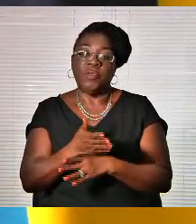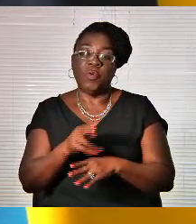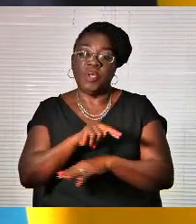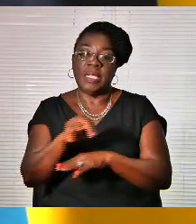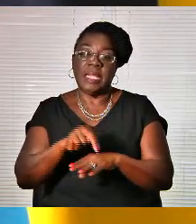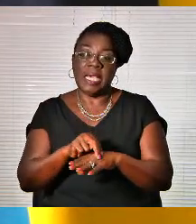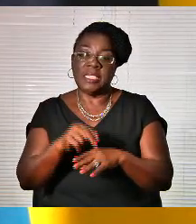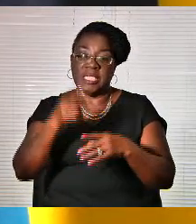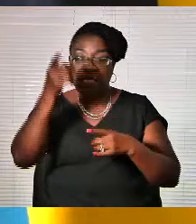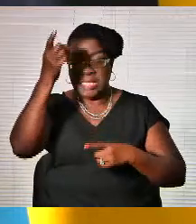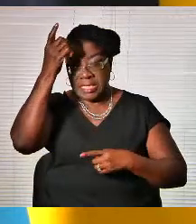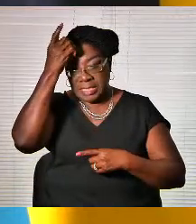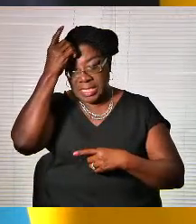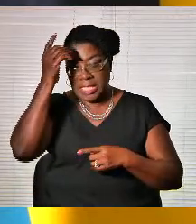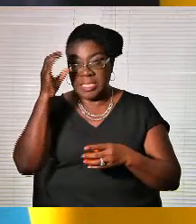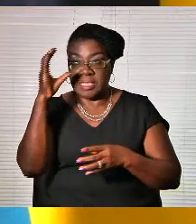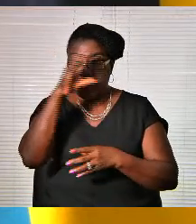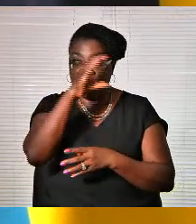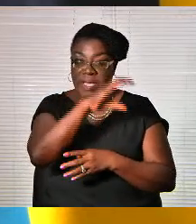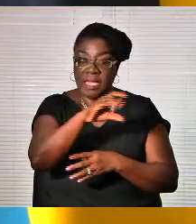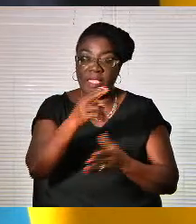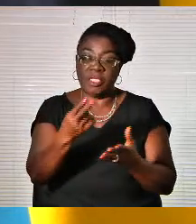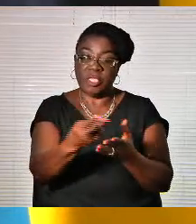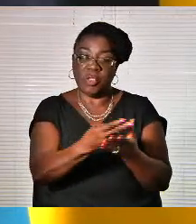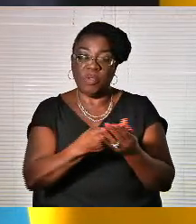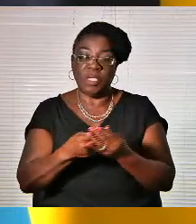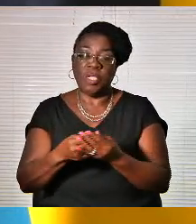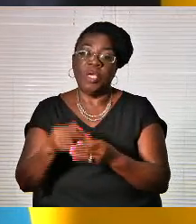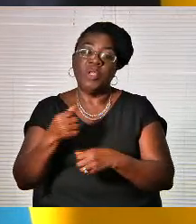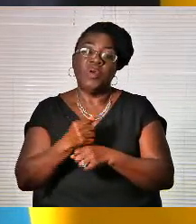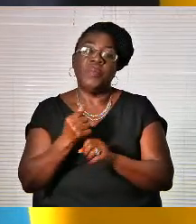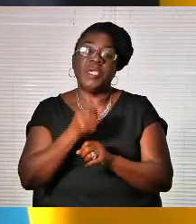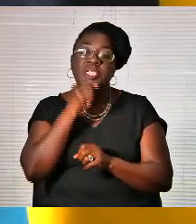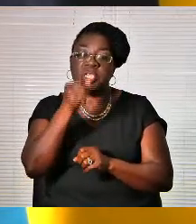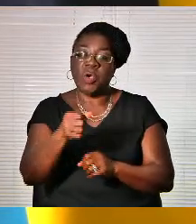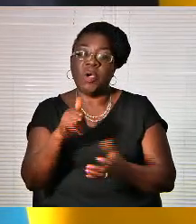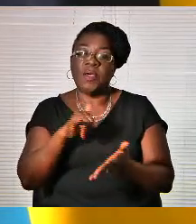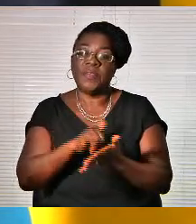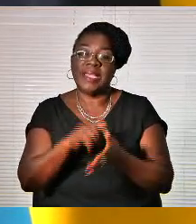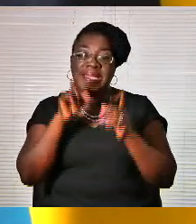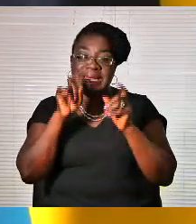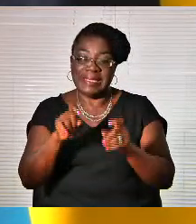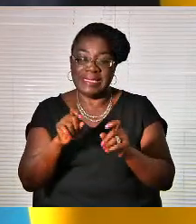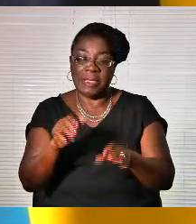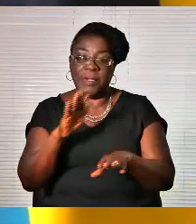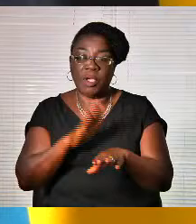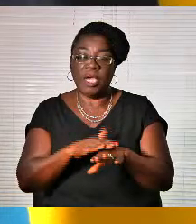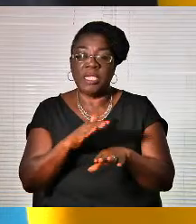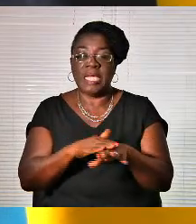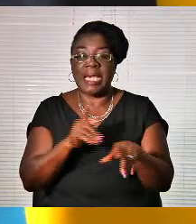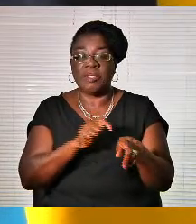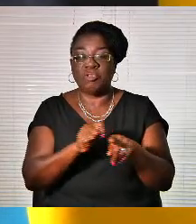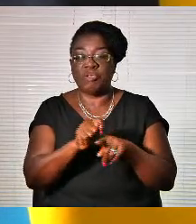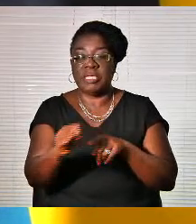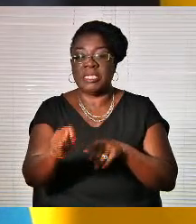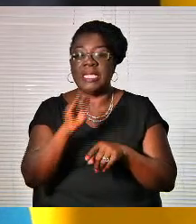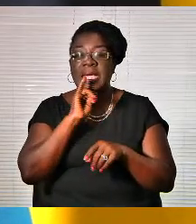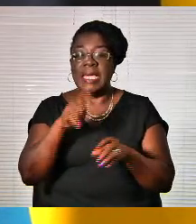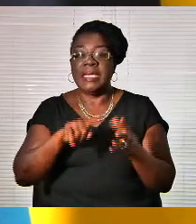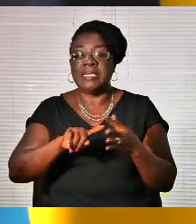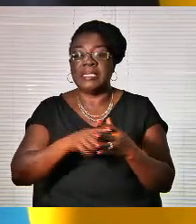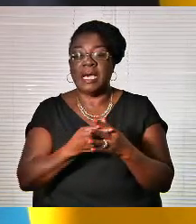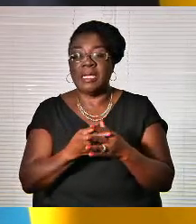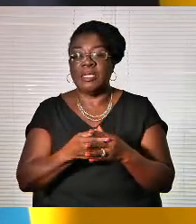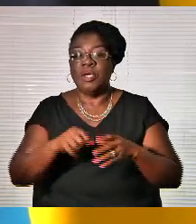Disease Surveillance Unit to ensure that the necessary contact tracing is started in order for us to break